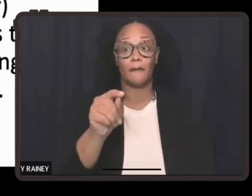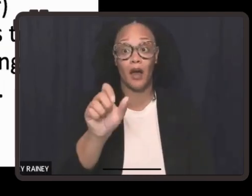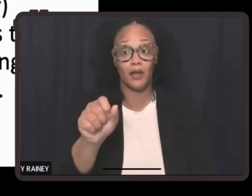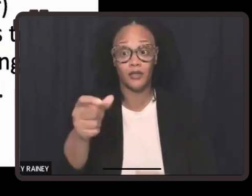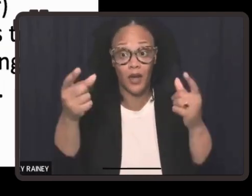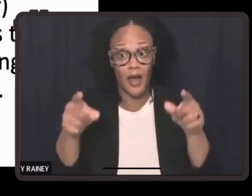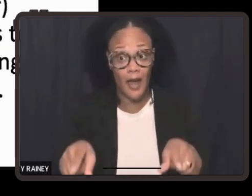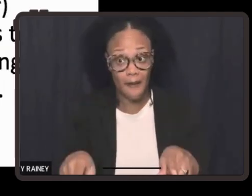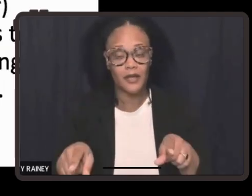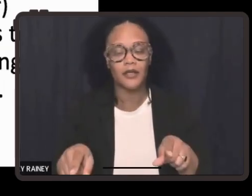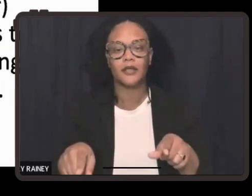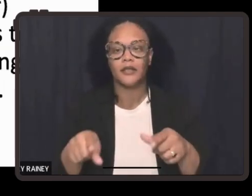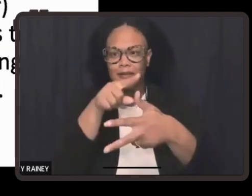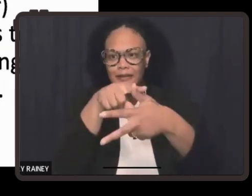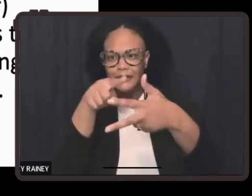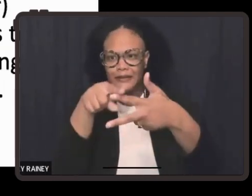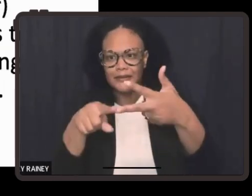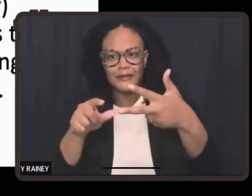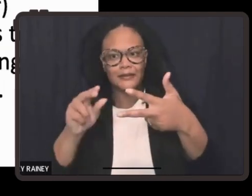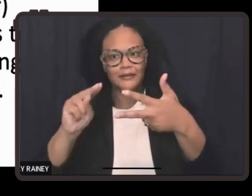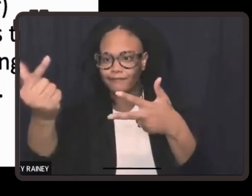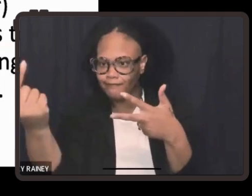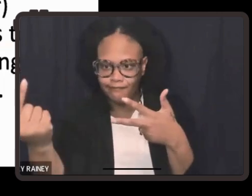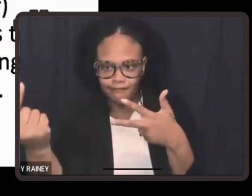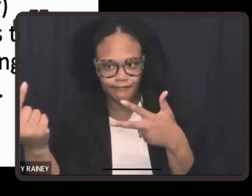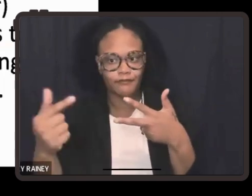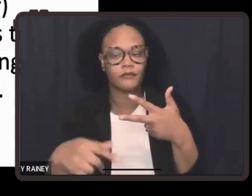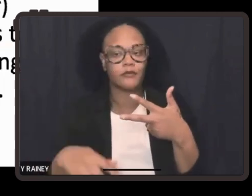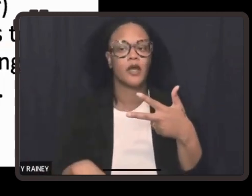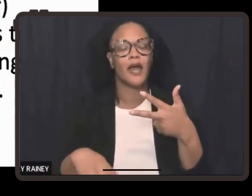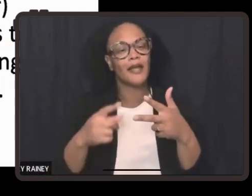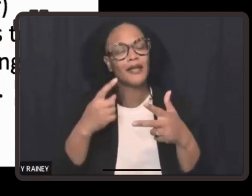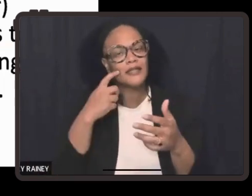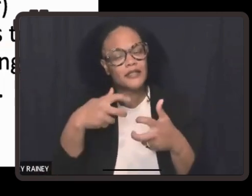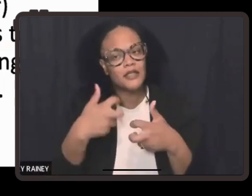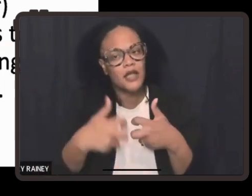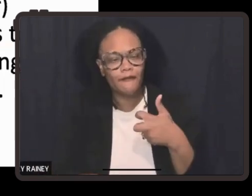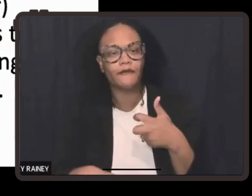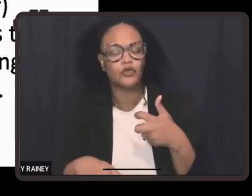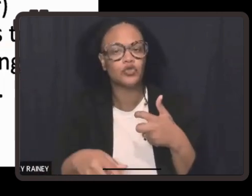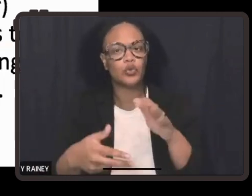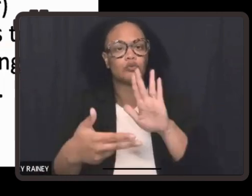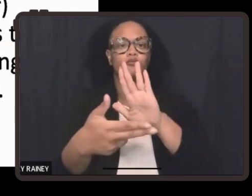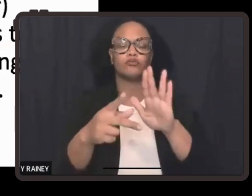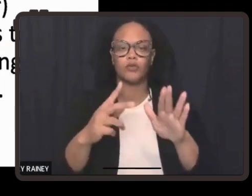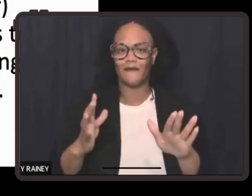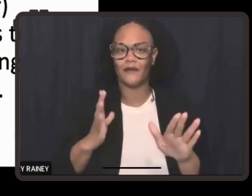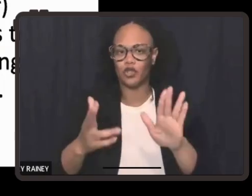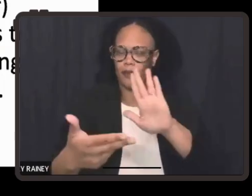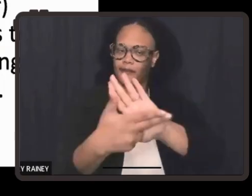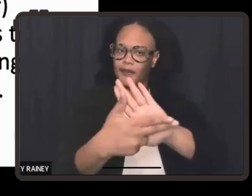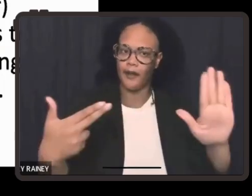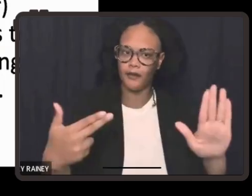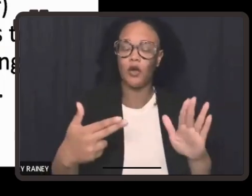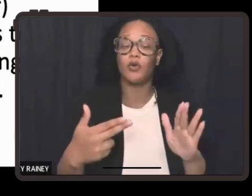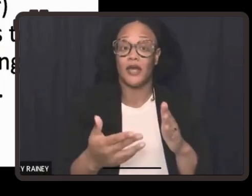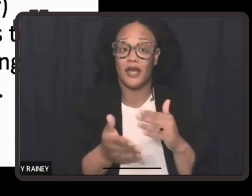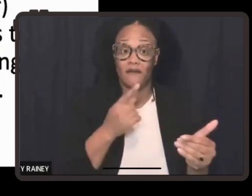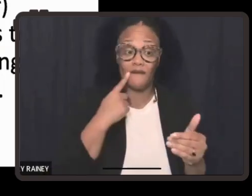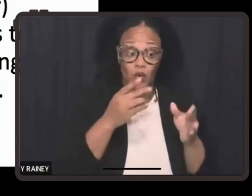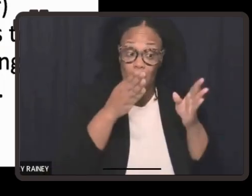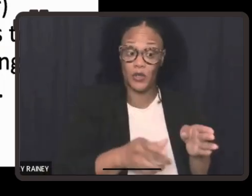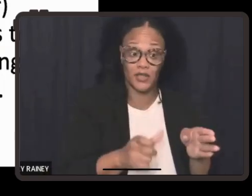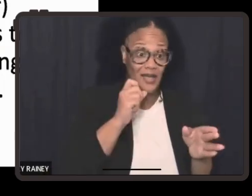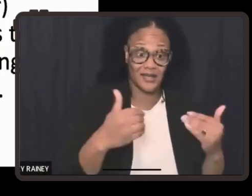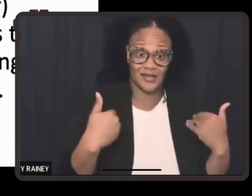somebody that hasn't got charge. So I'm just going to go over a little bit about how to do it simply. I mean, it's